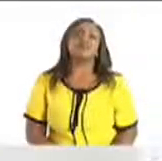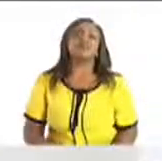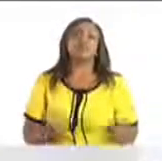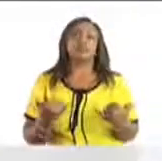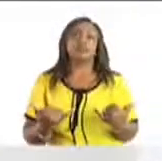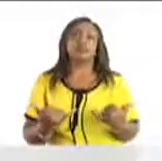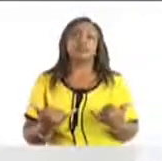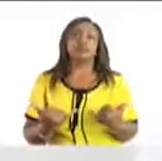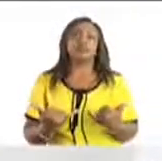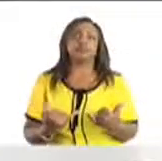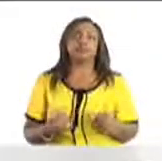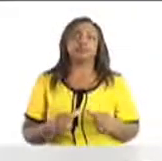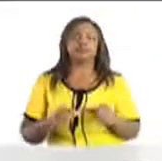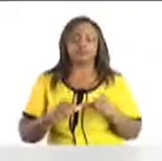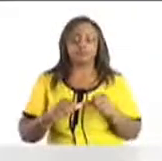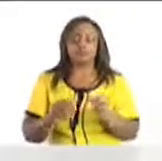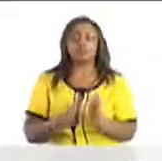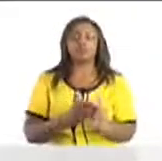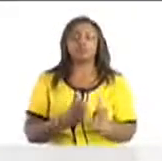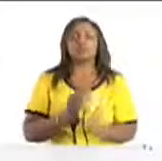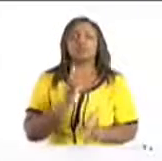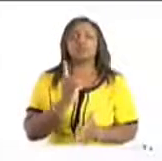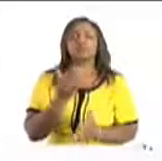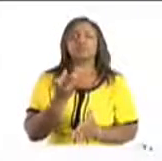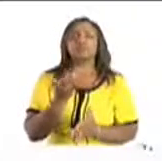Now, let's turn on page 17.